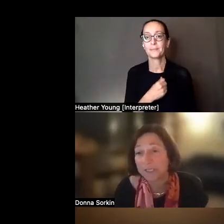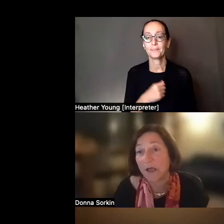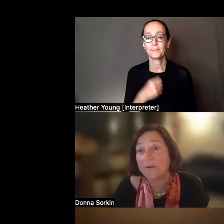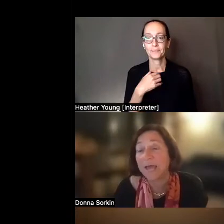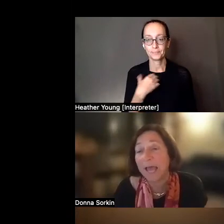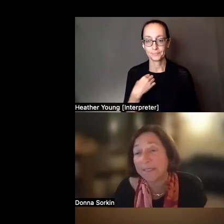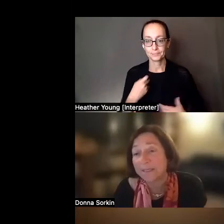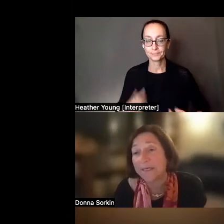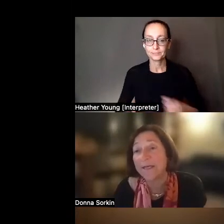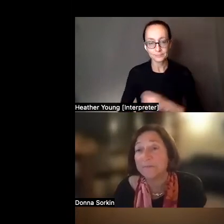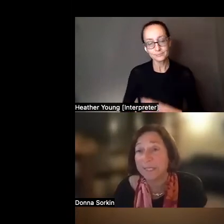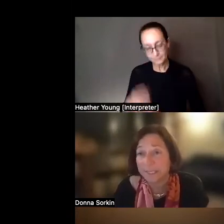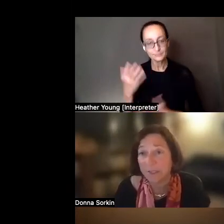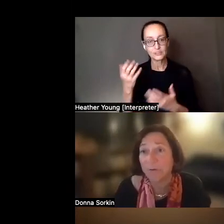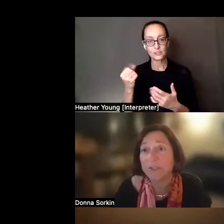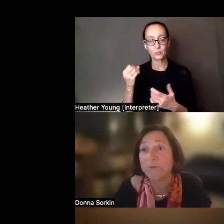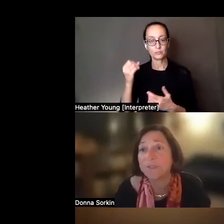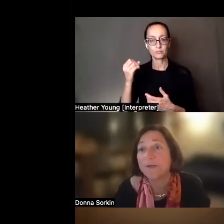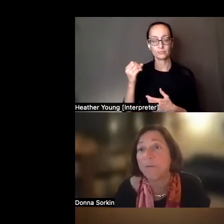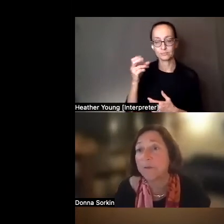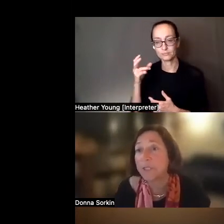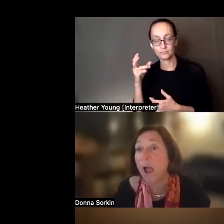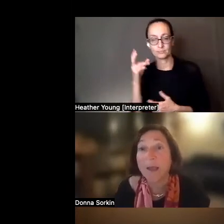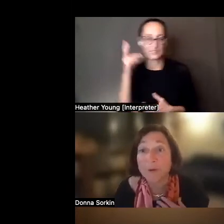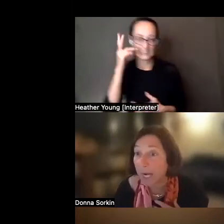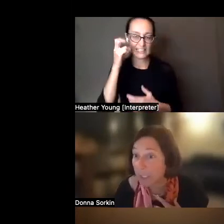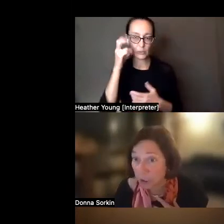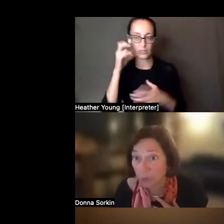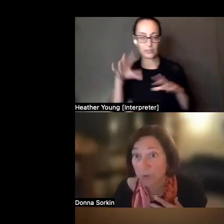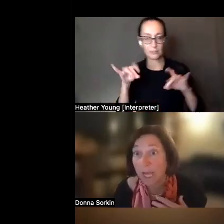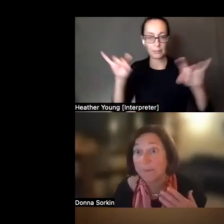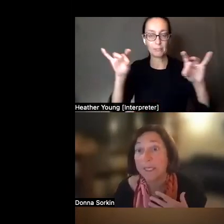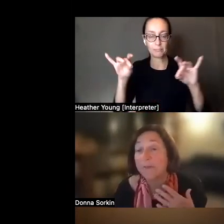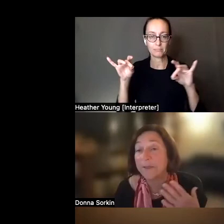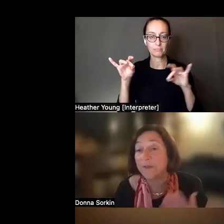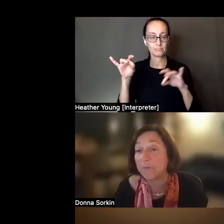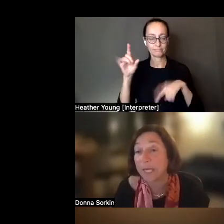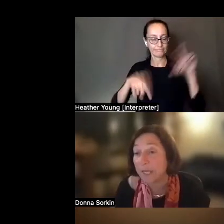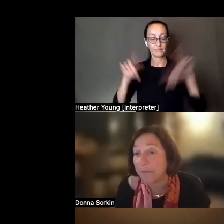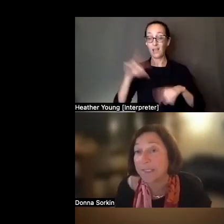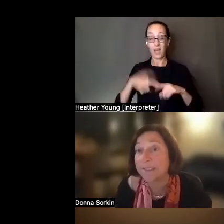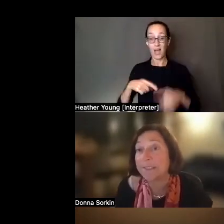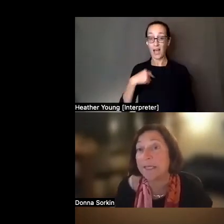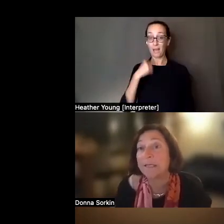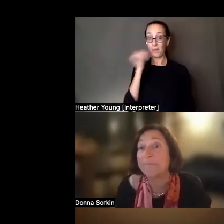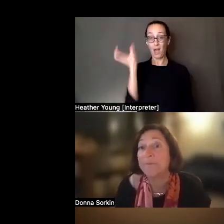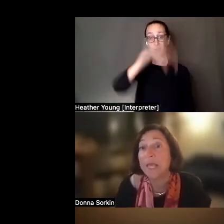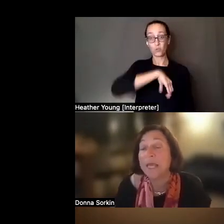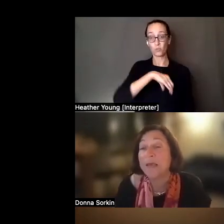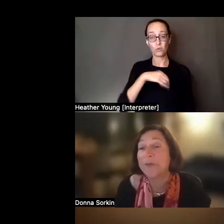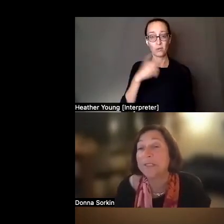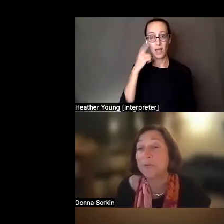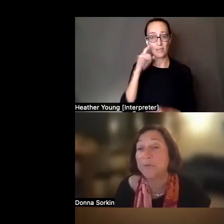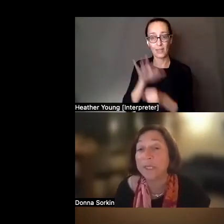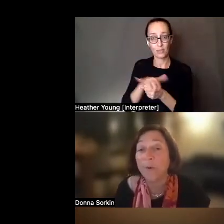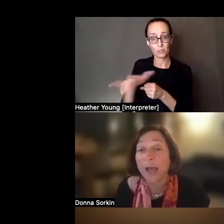variations along that continuum in terms of how people do. I'm not unusual. I mean, I think there are plenty of us